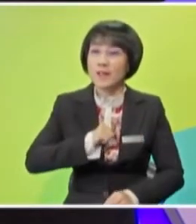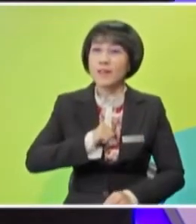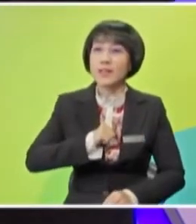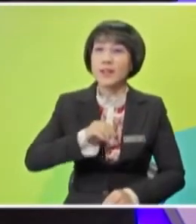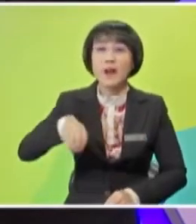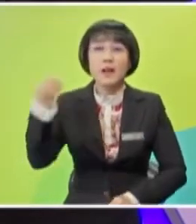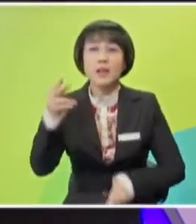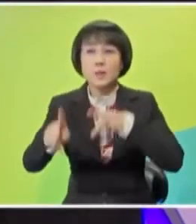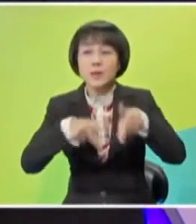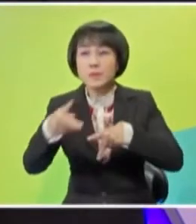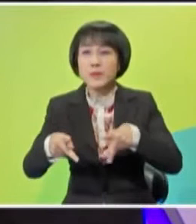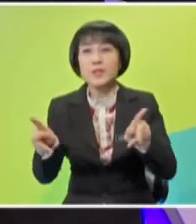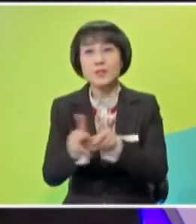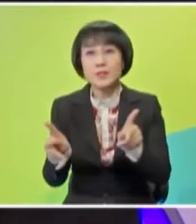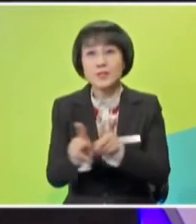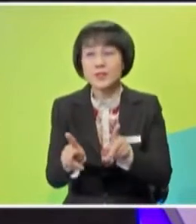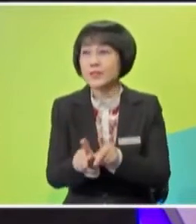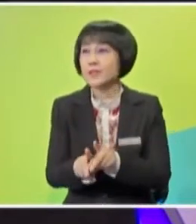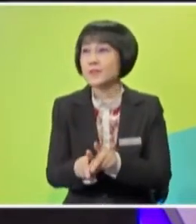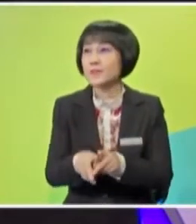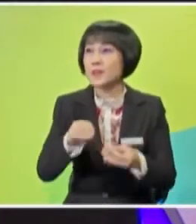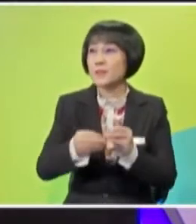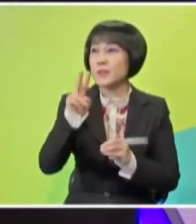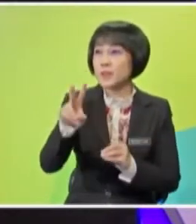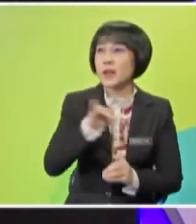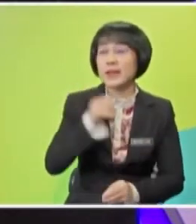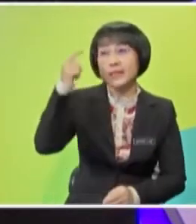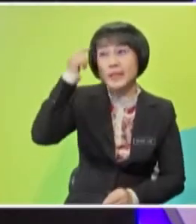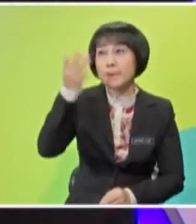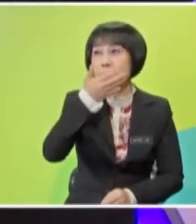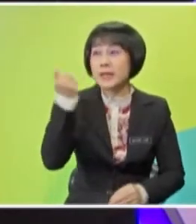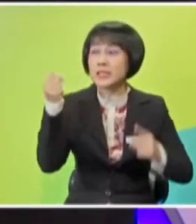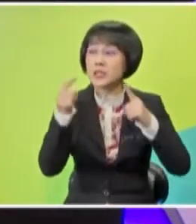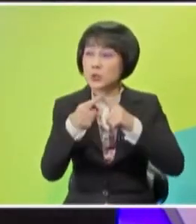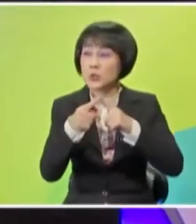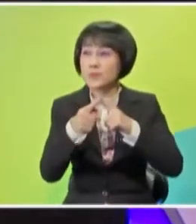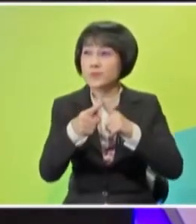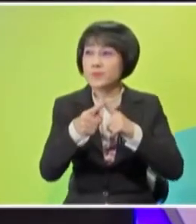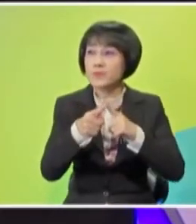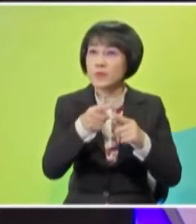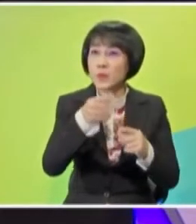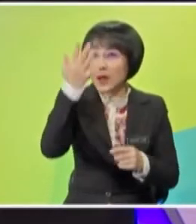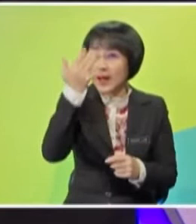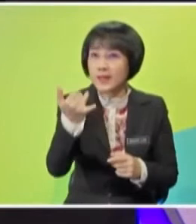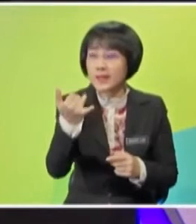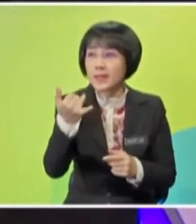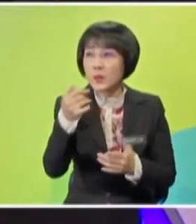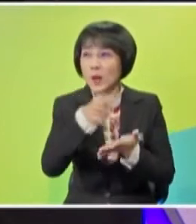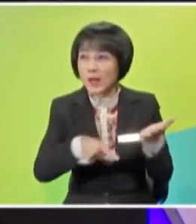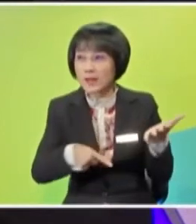you're talking about somebody. Number two, I think it would be better to. What? And using